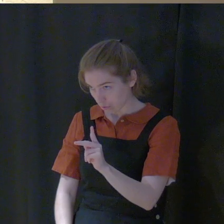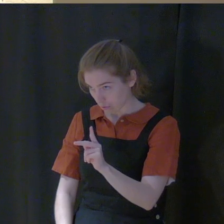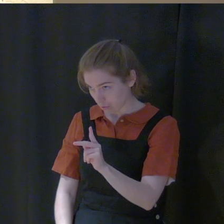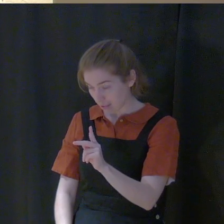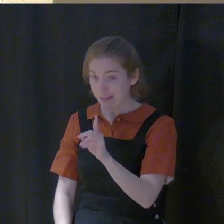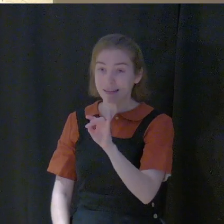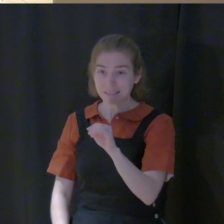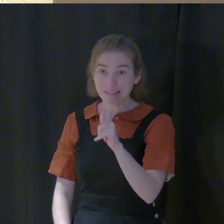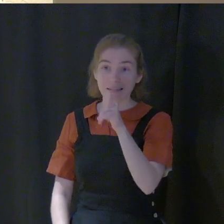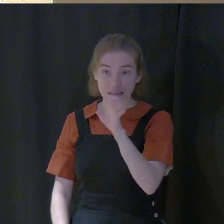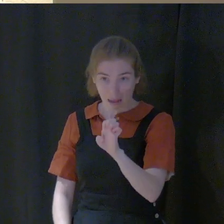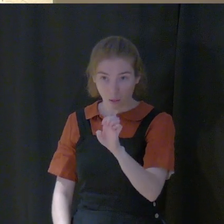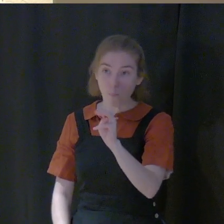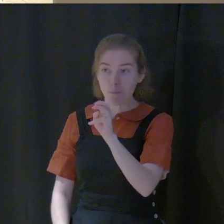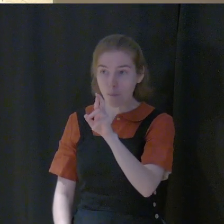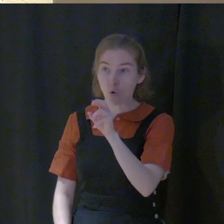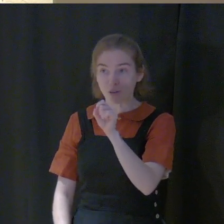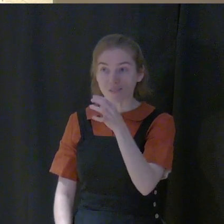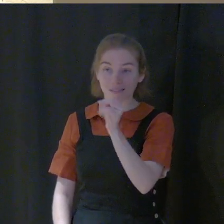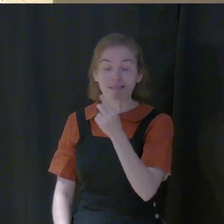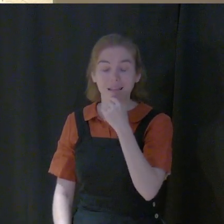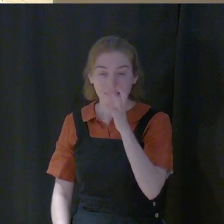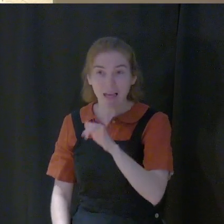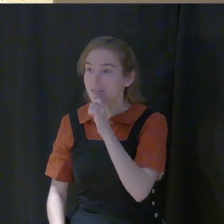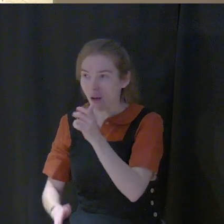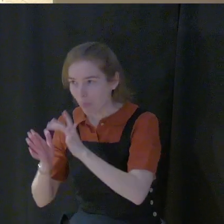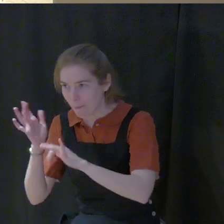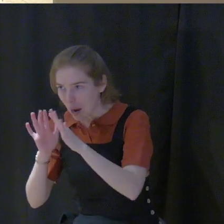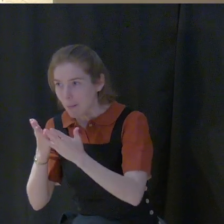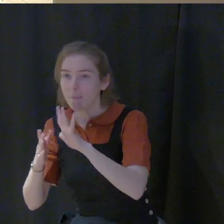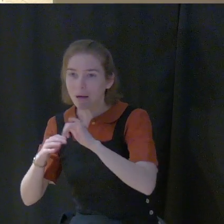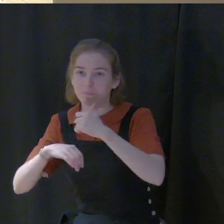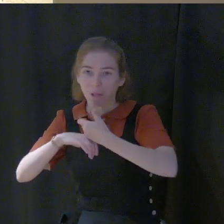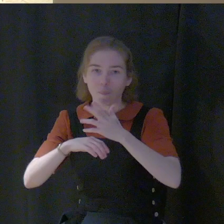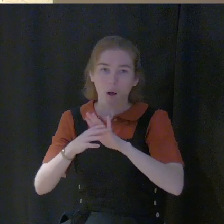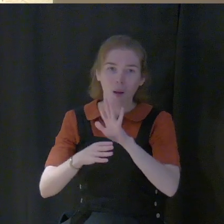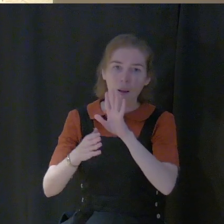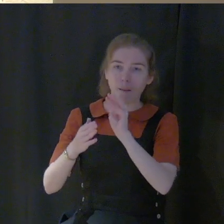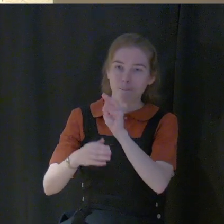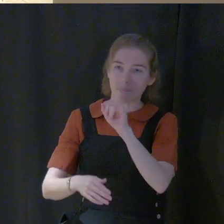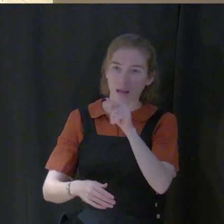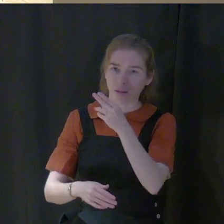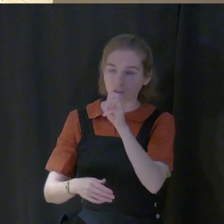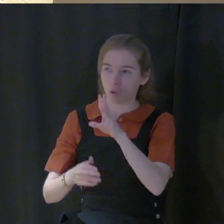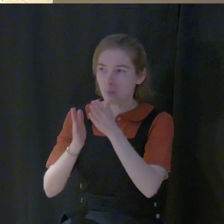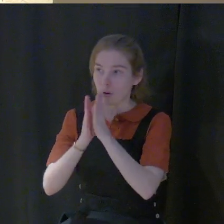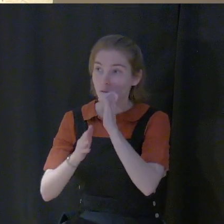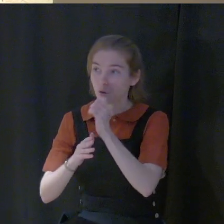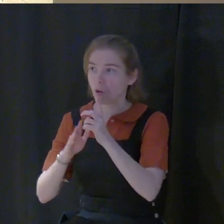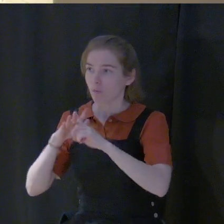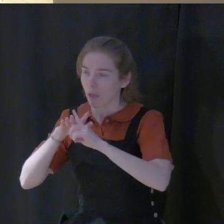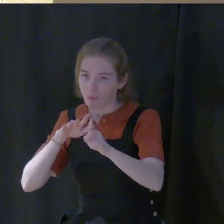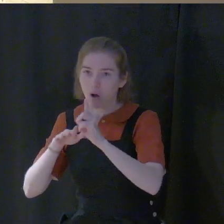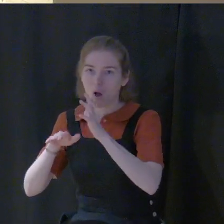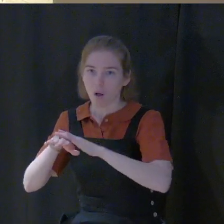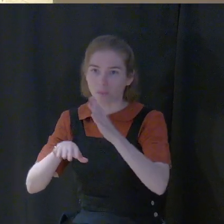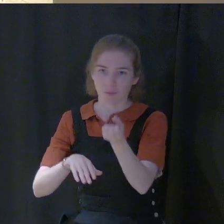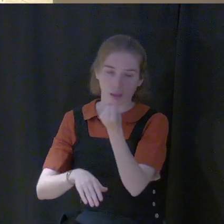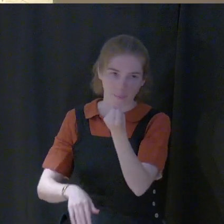Dale Morrison said that. The Bible doesn't say that, but I base it on Matthew 24:20, where it says, pray that your flight not be on the